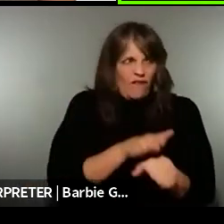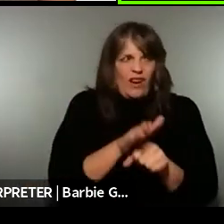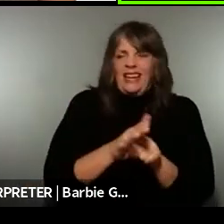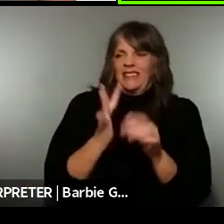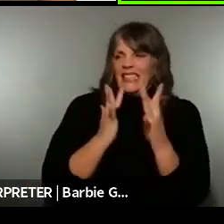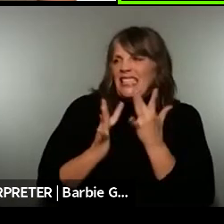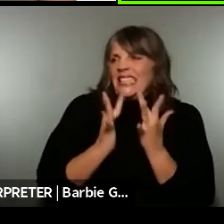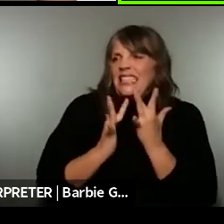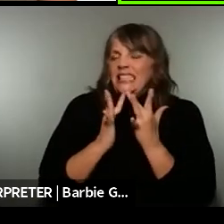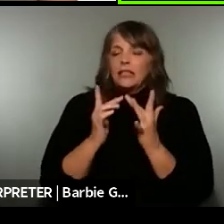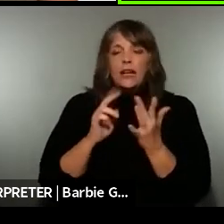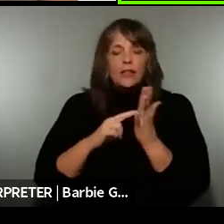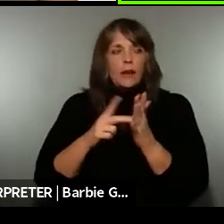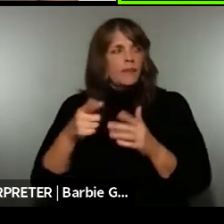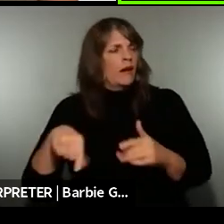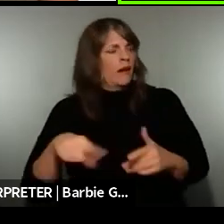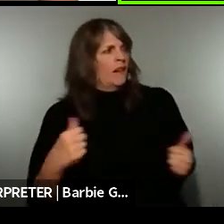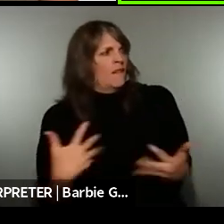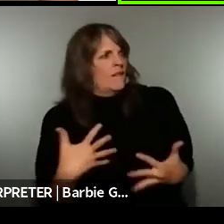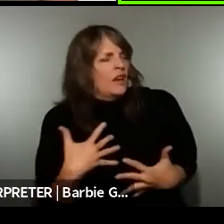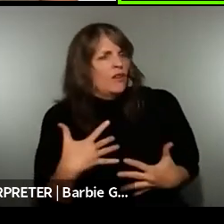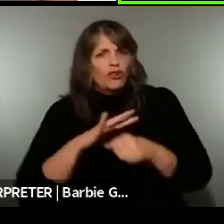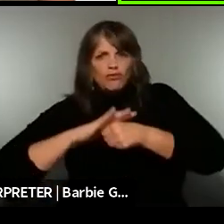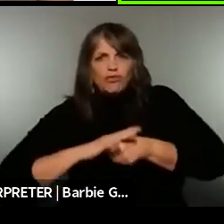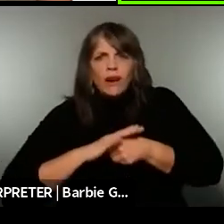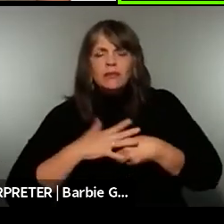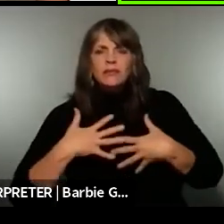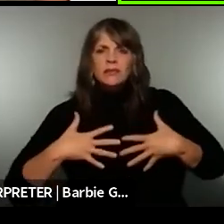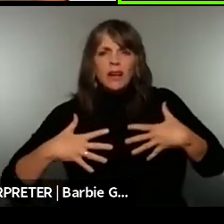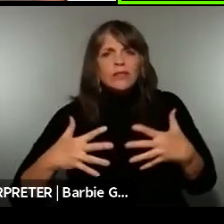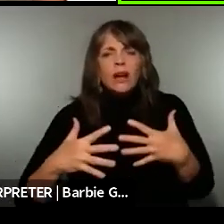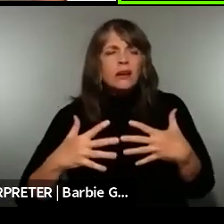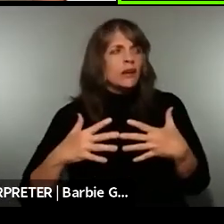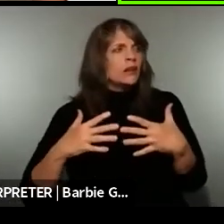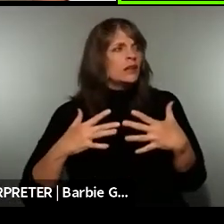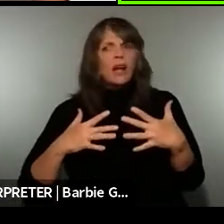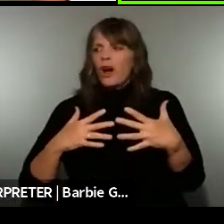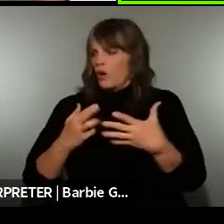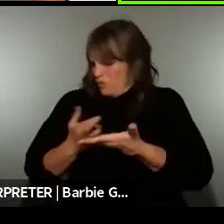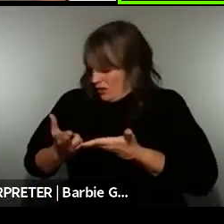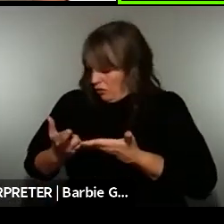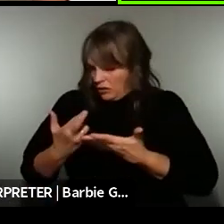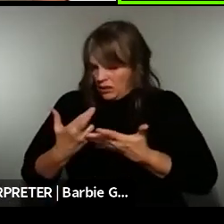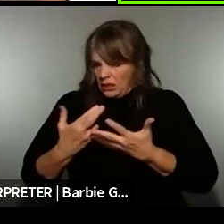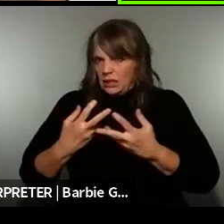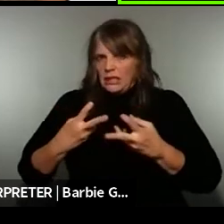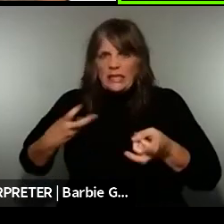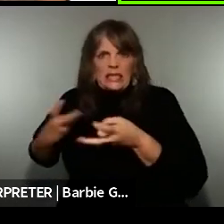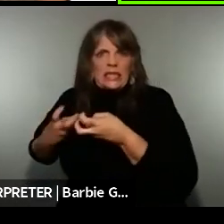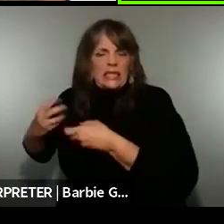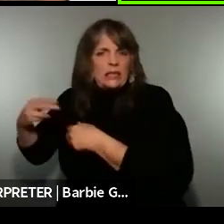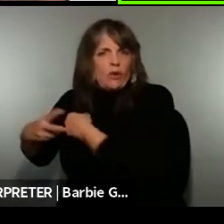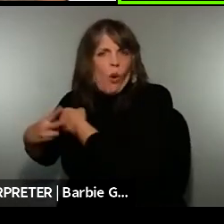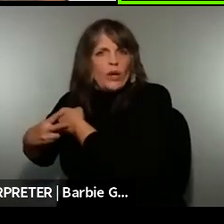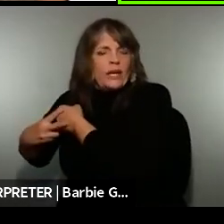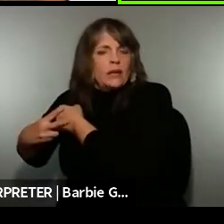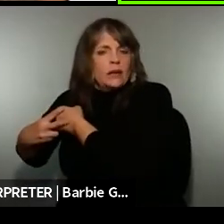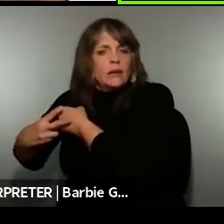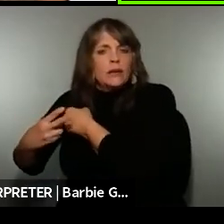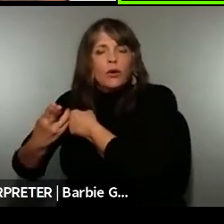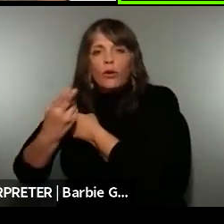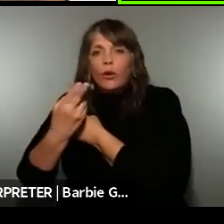results in fear, stress, anxiety, resource hoarding. In the case of where I am